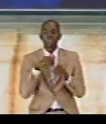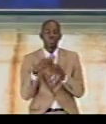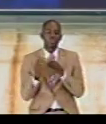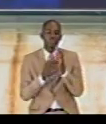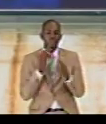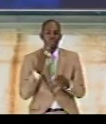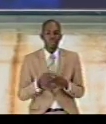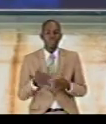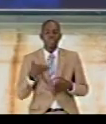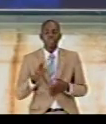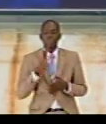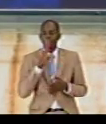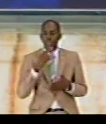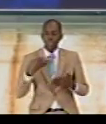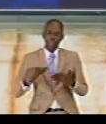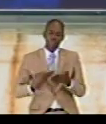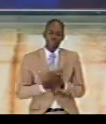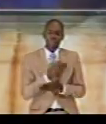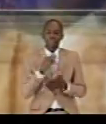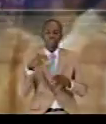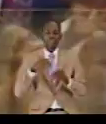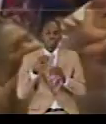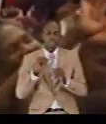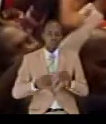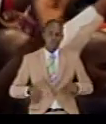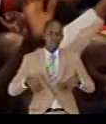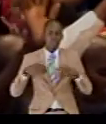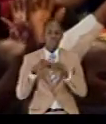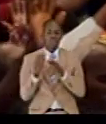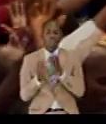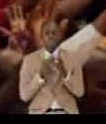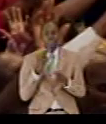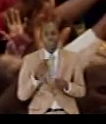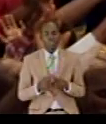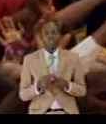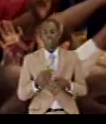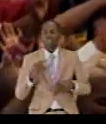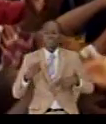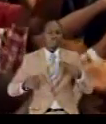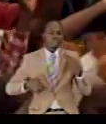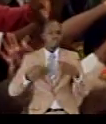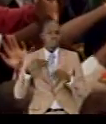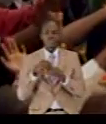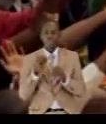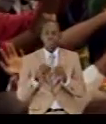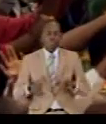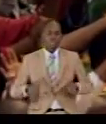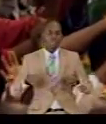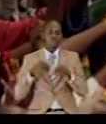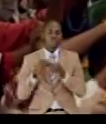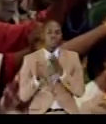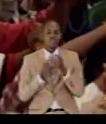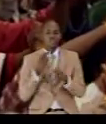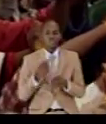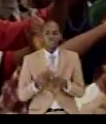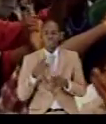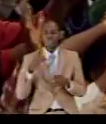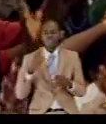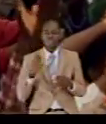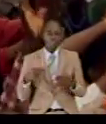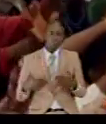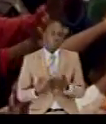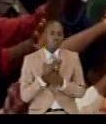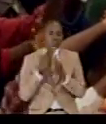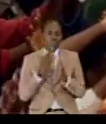Let there be refreshing in every life, revival in every life, renewal in every